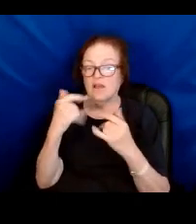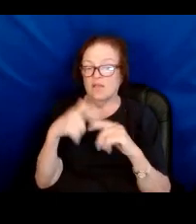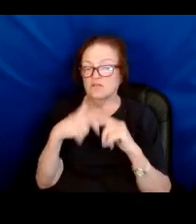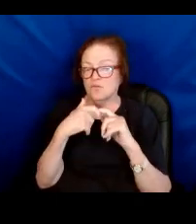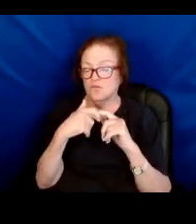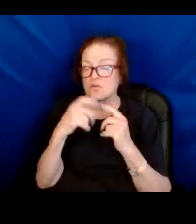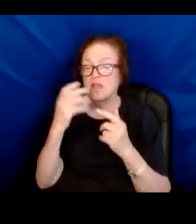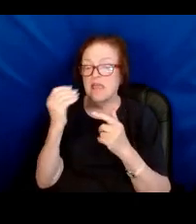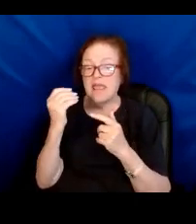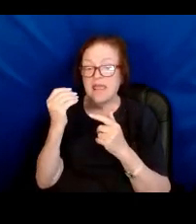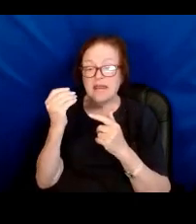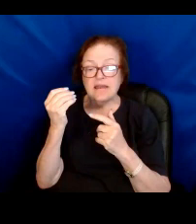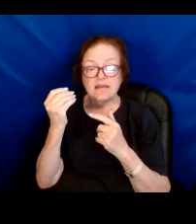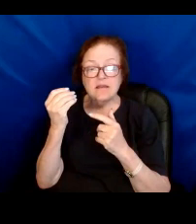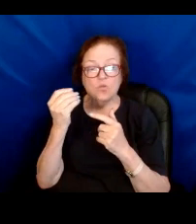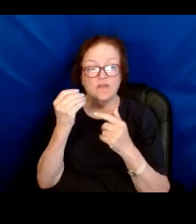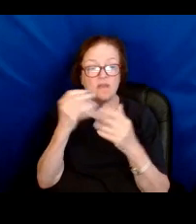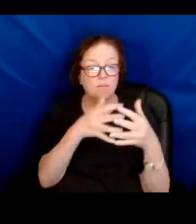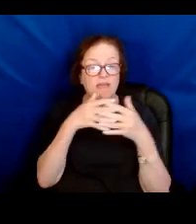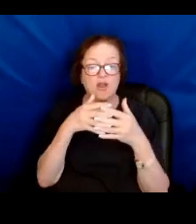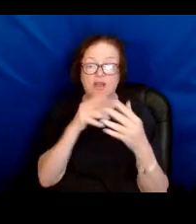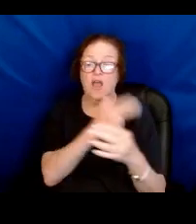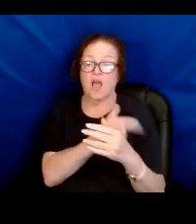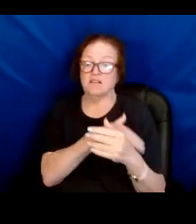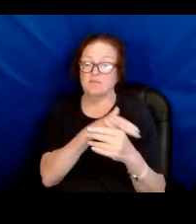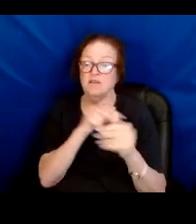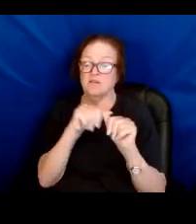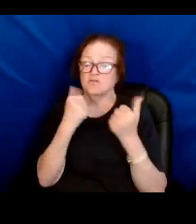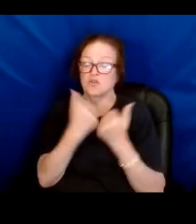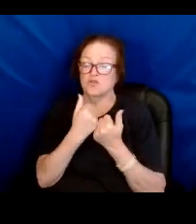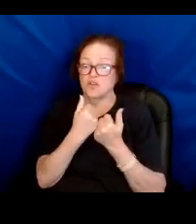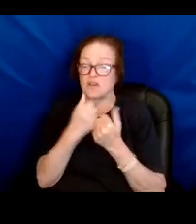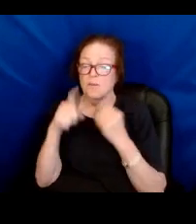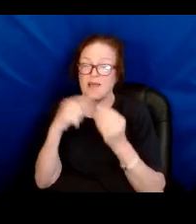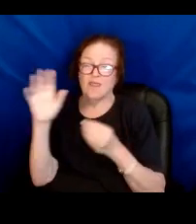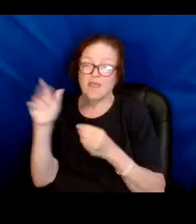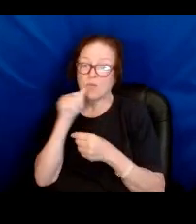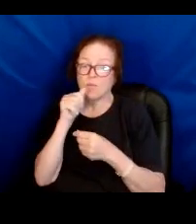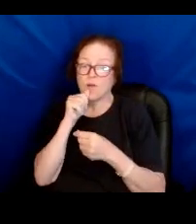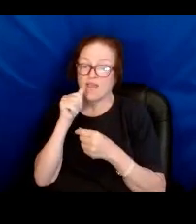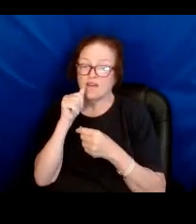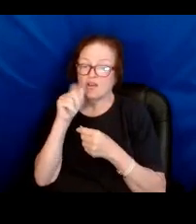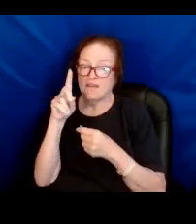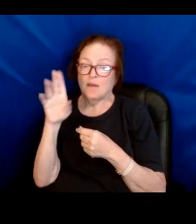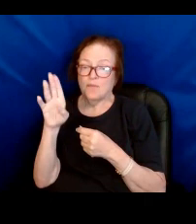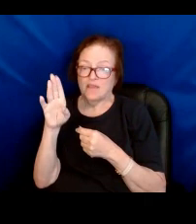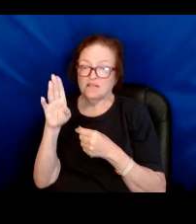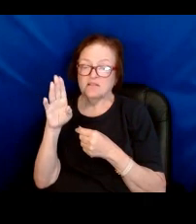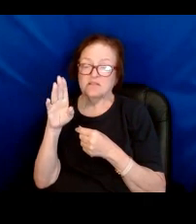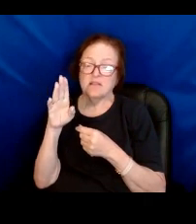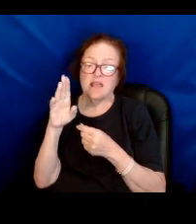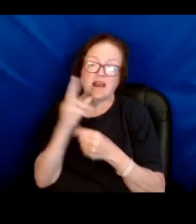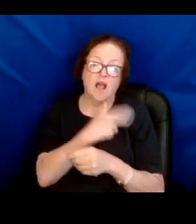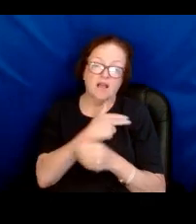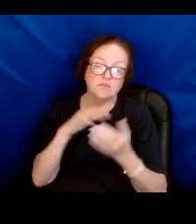had some discussions with the American Hospital Association about their proprietary database of hospital discharges, which again would allow looking at sort of